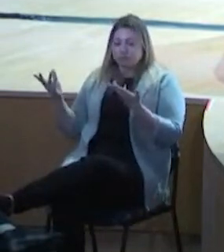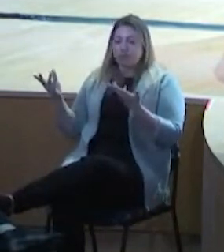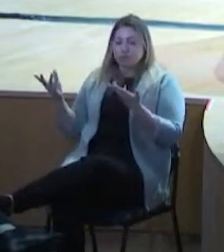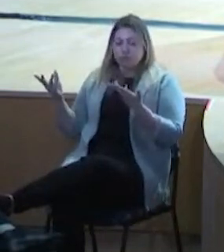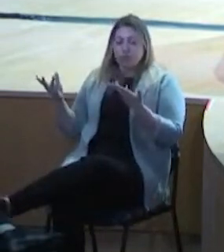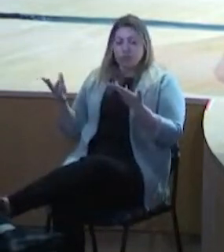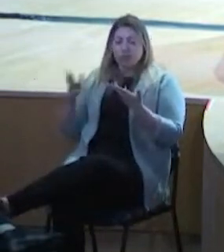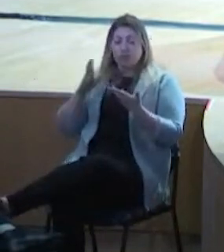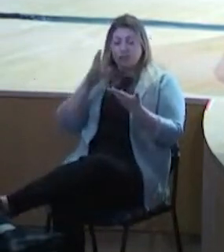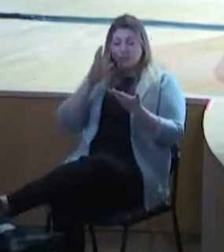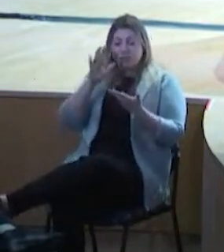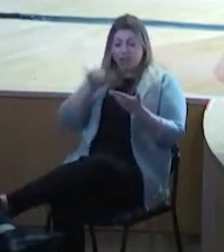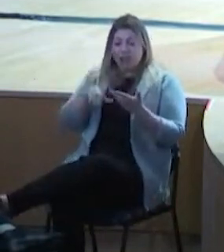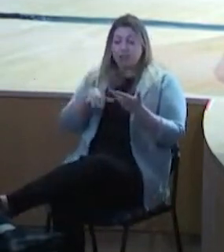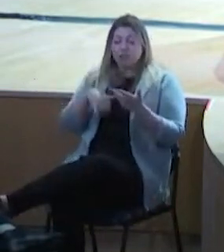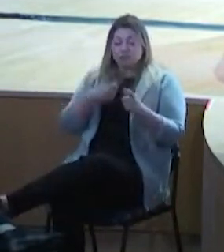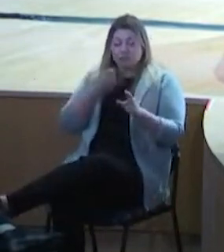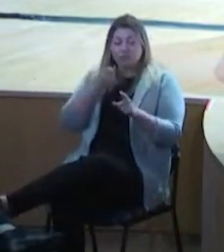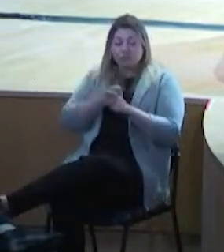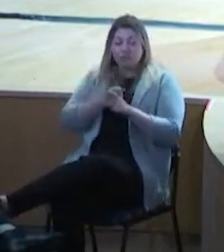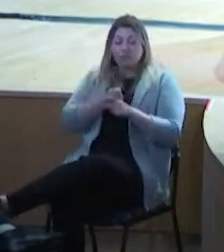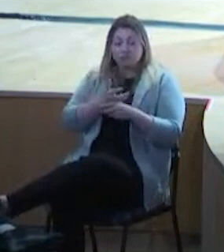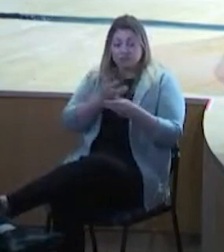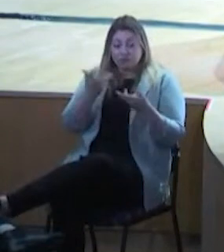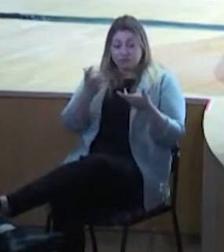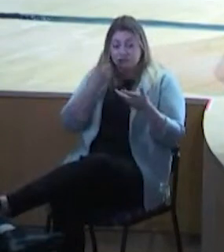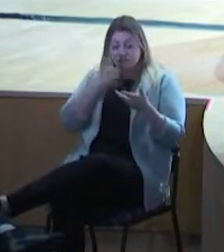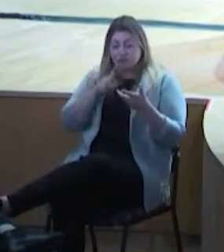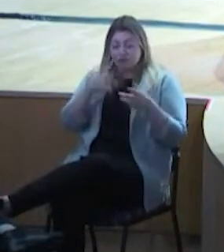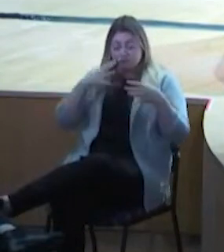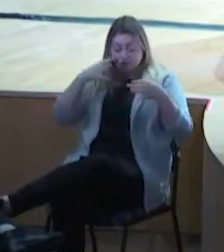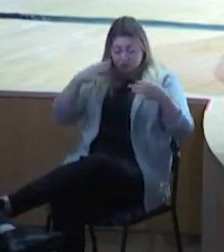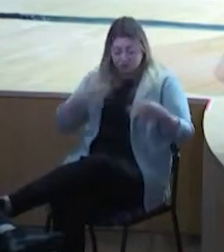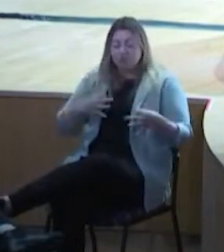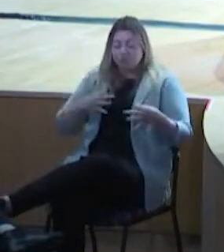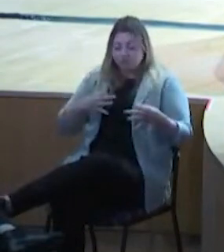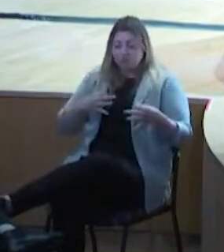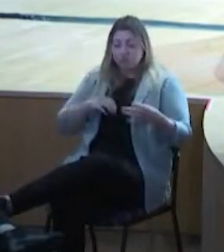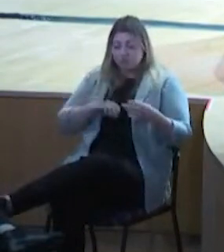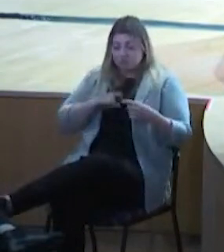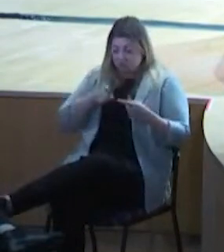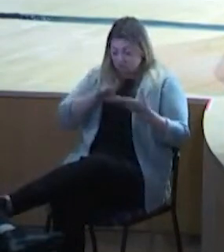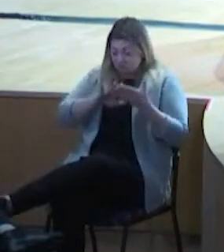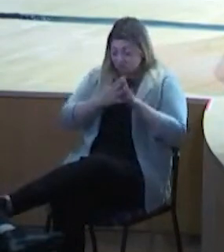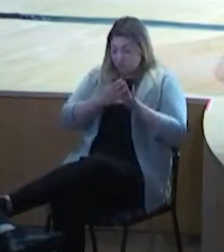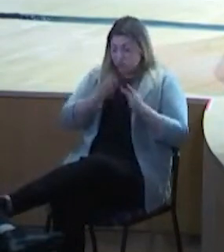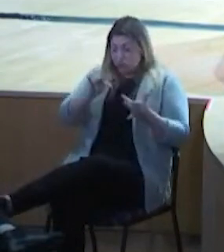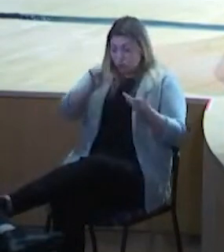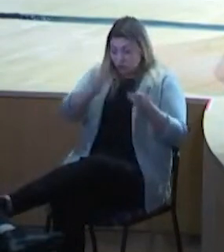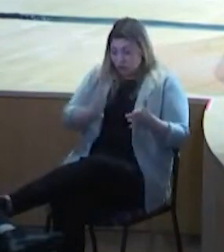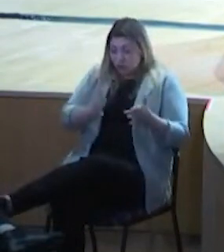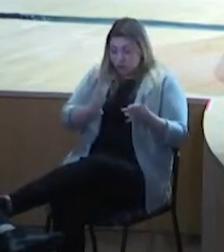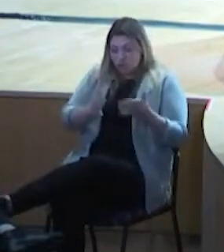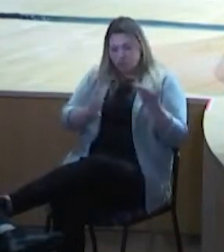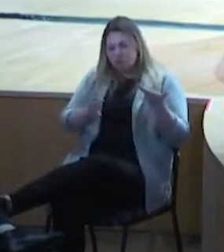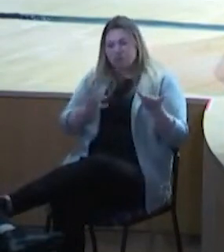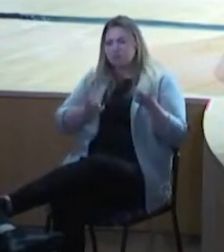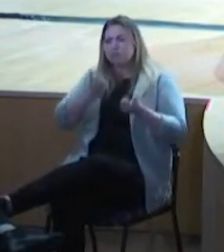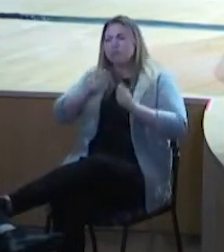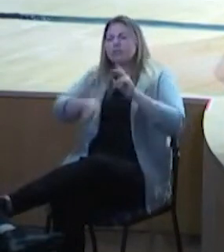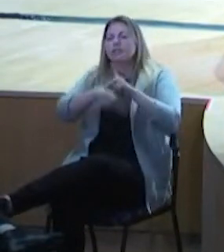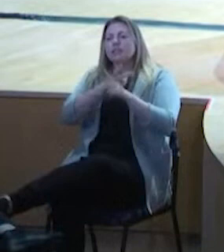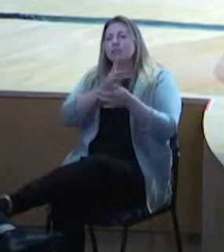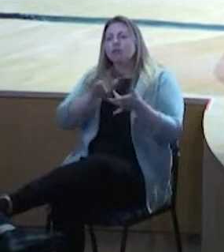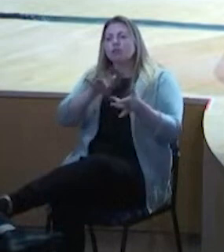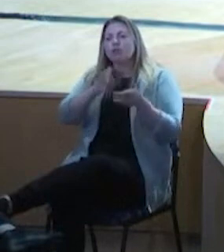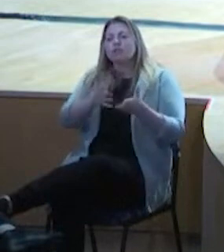That will have like a lot of impact in the decisions in, for example, when you become a tourist, what type of tourist would